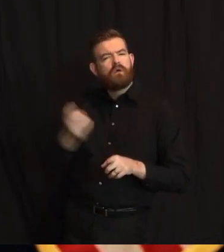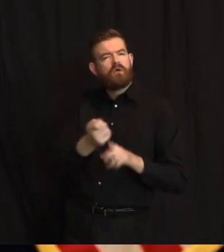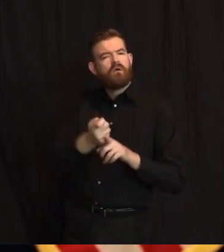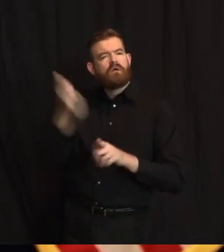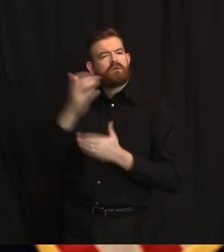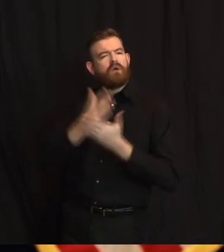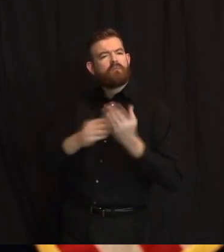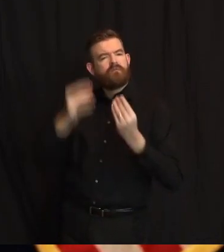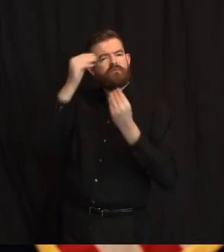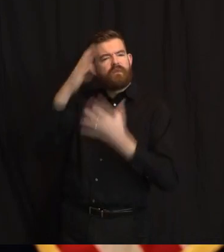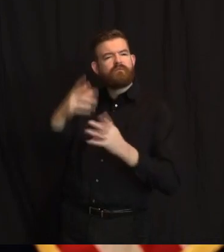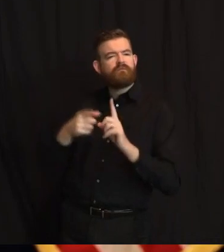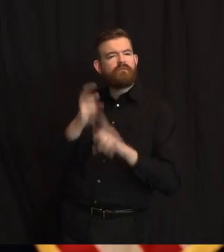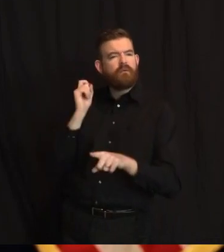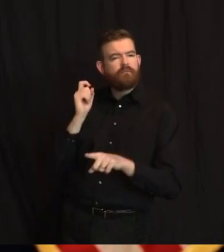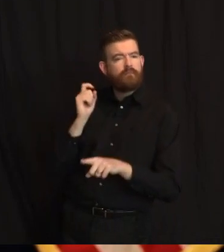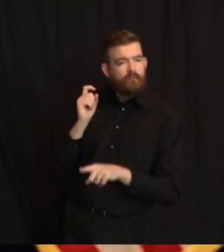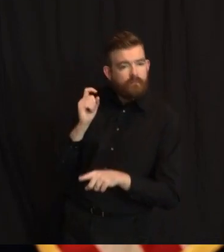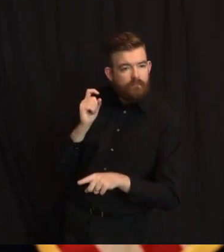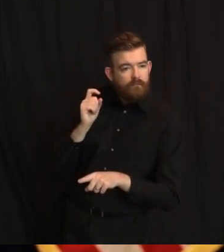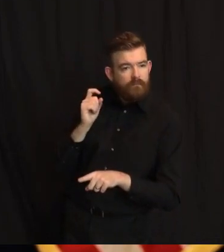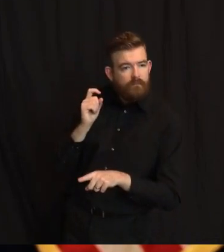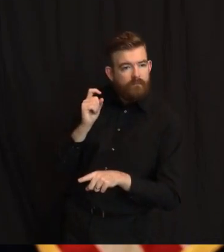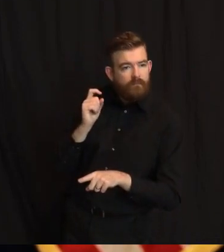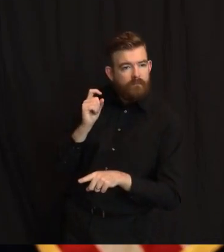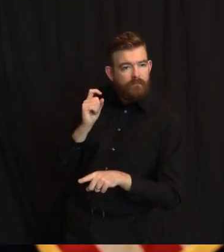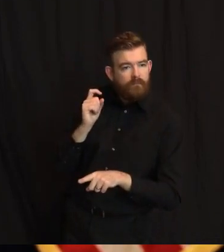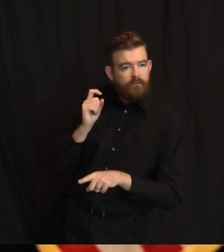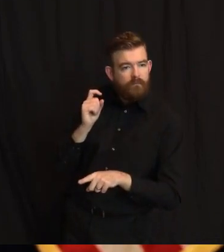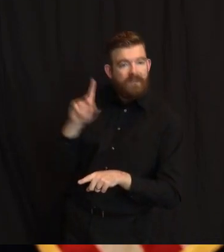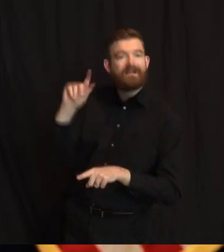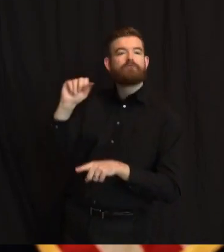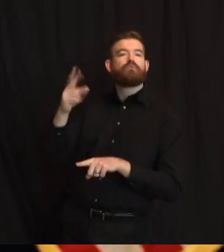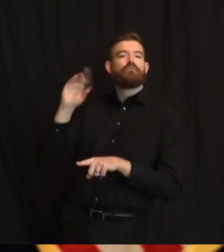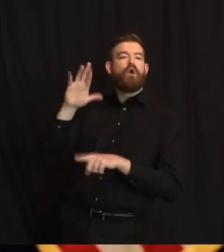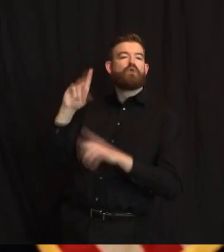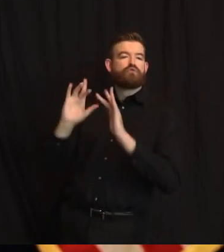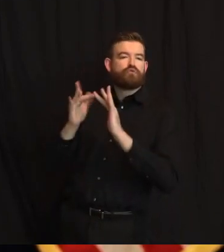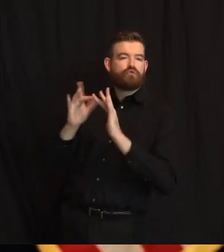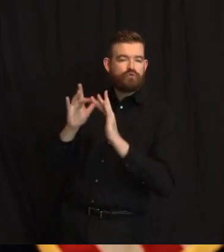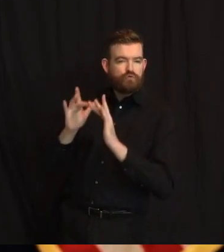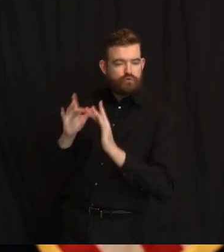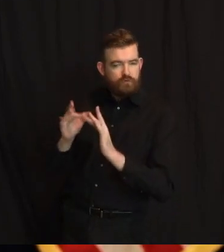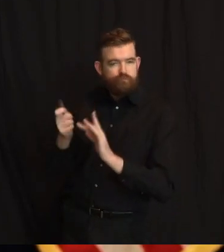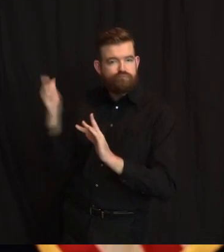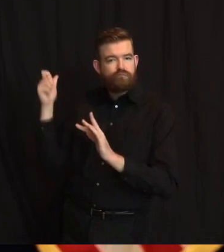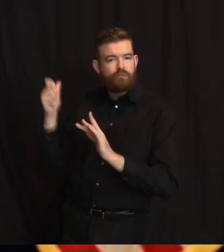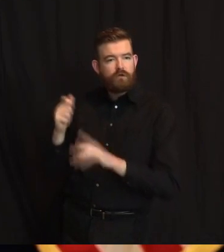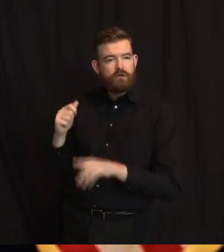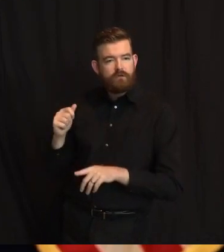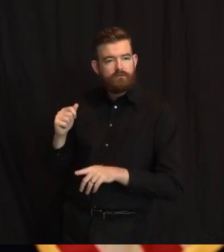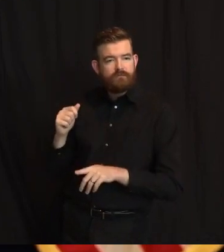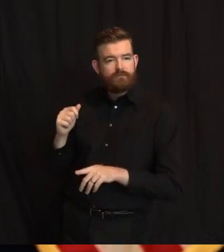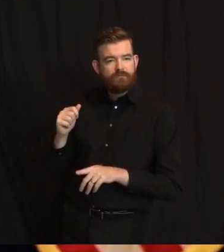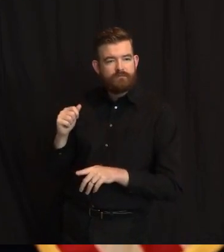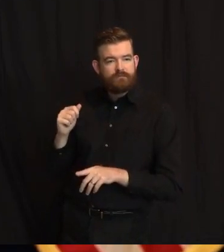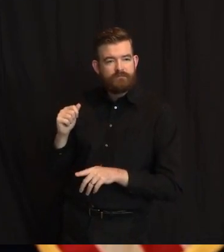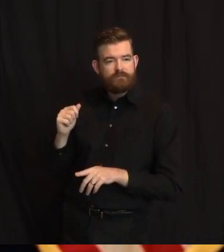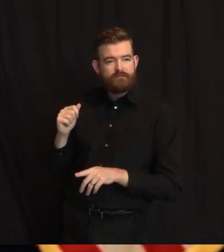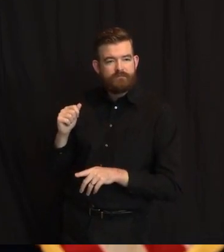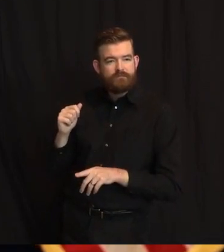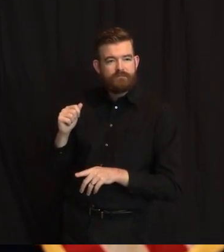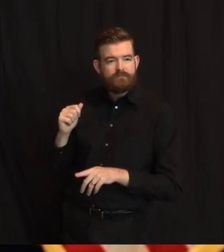modeling show about the peak, particularly in North Jersey? And how ready or not are the hospitals? And when